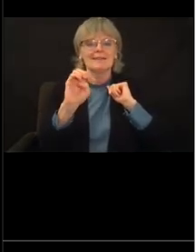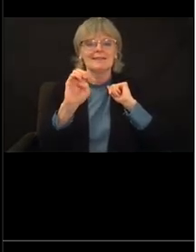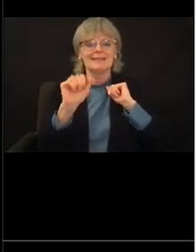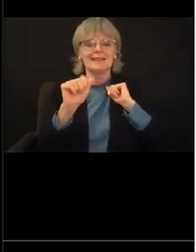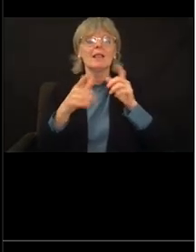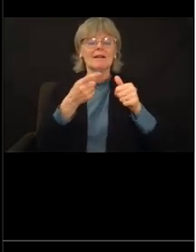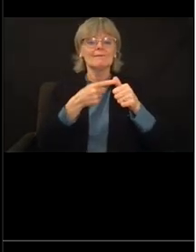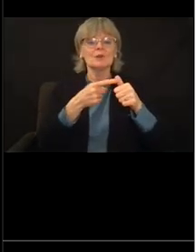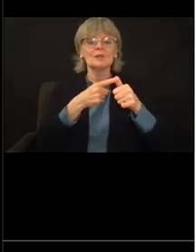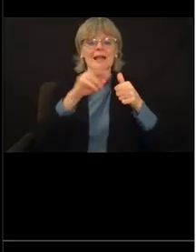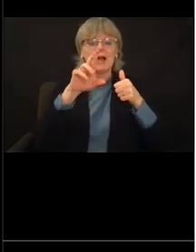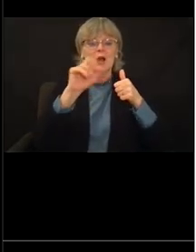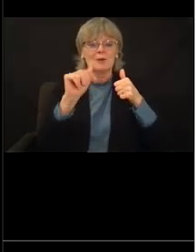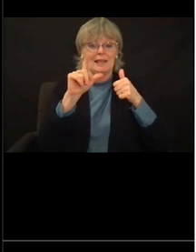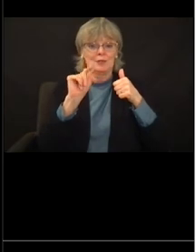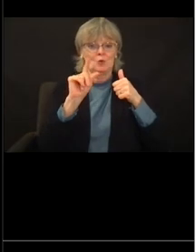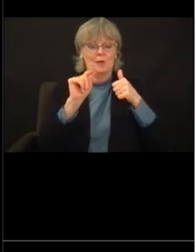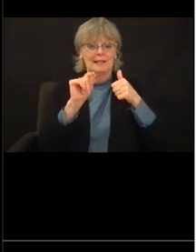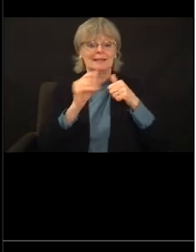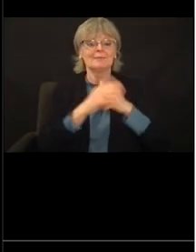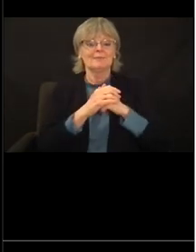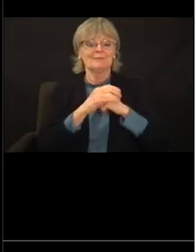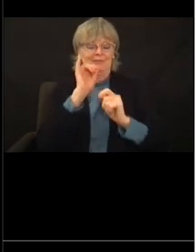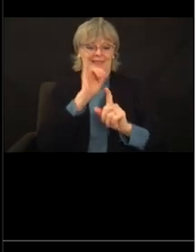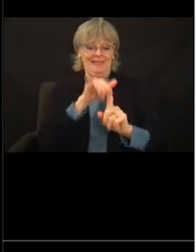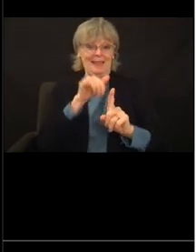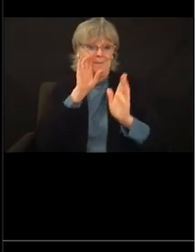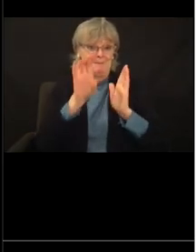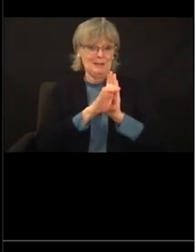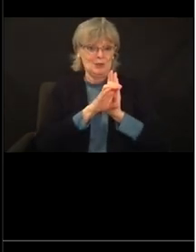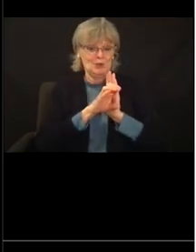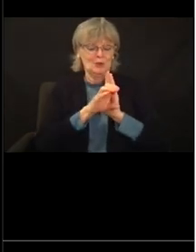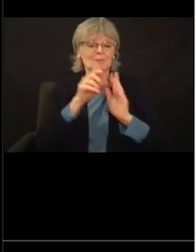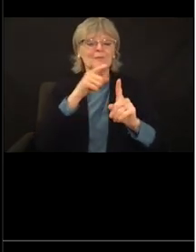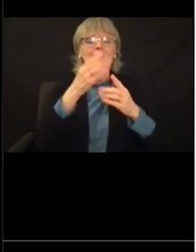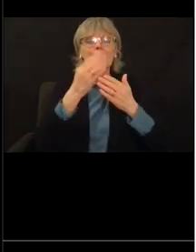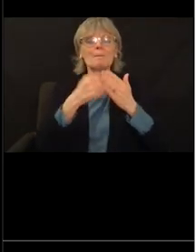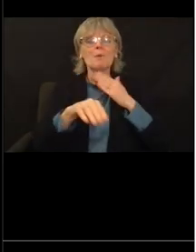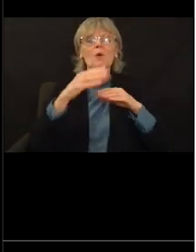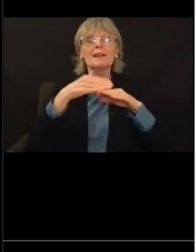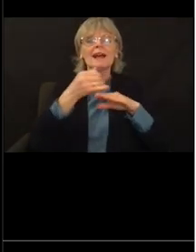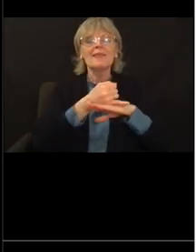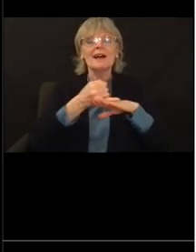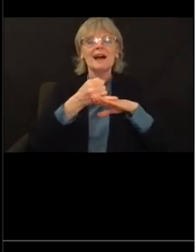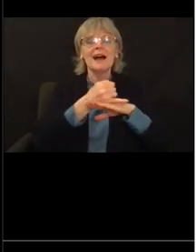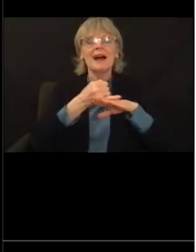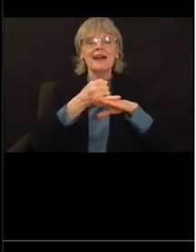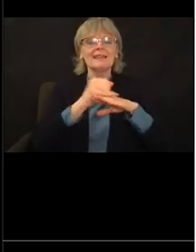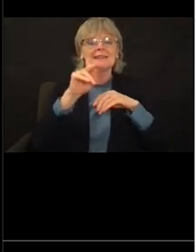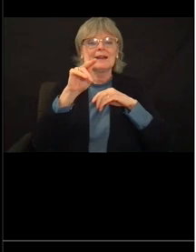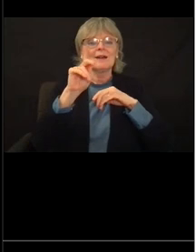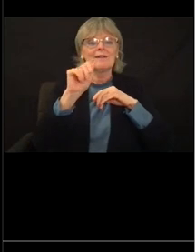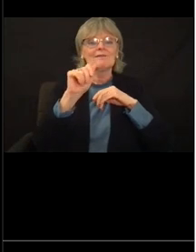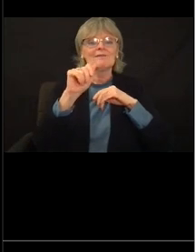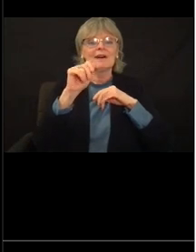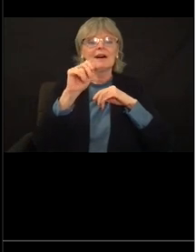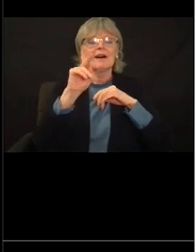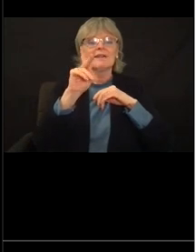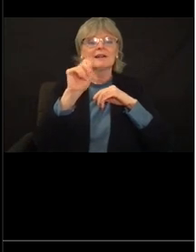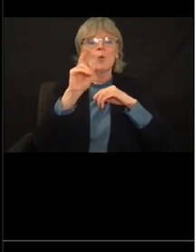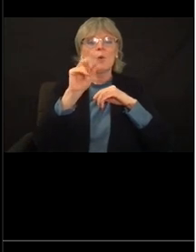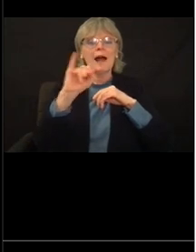of RE20. So here is RE20. She was actually born on the island of Kauai, but